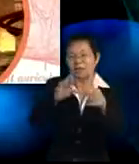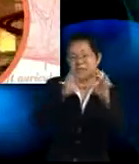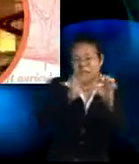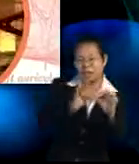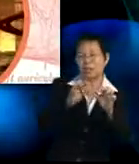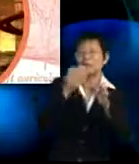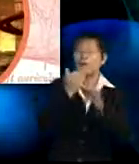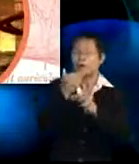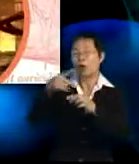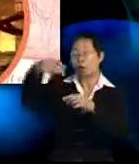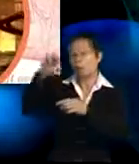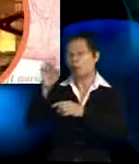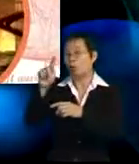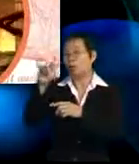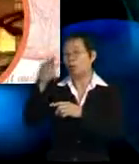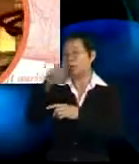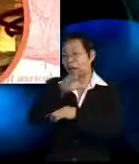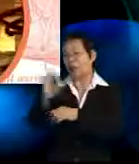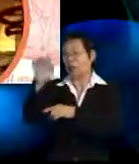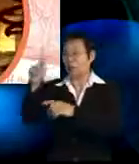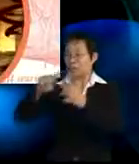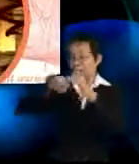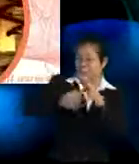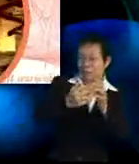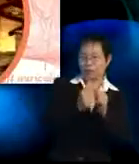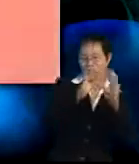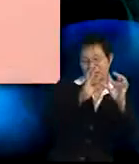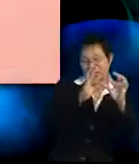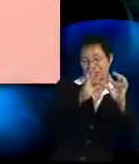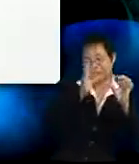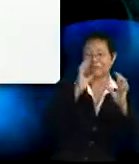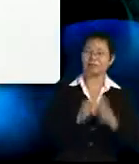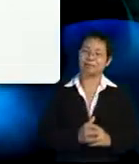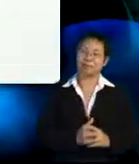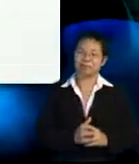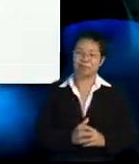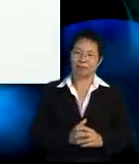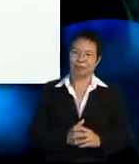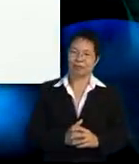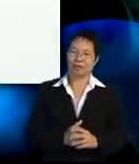glucose, protein, and fat. We shall start with starch.